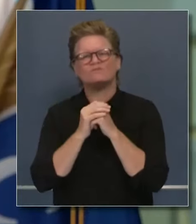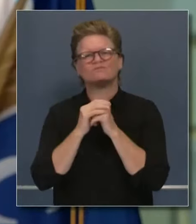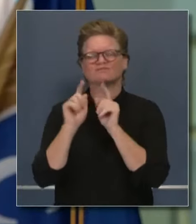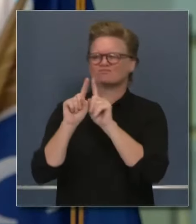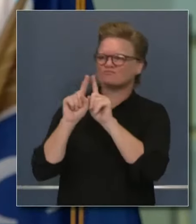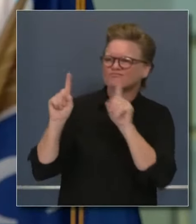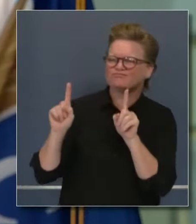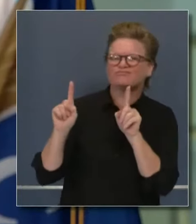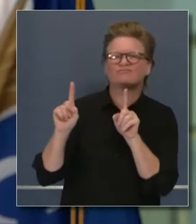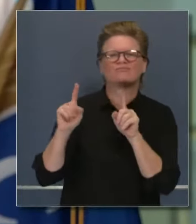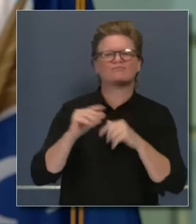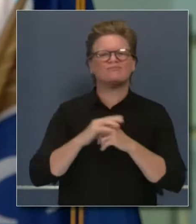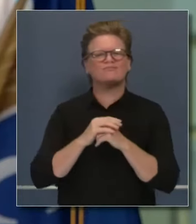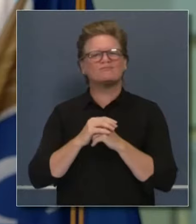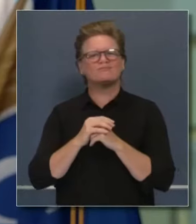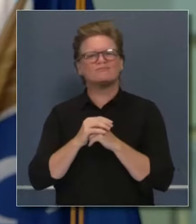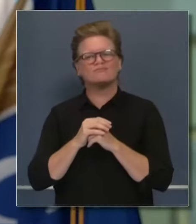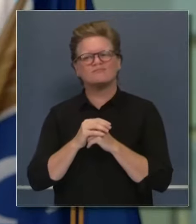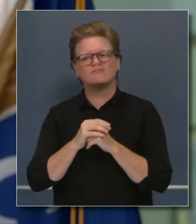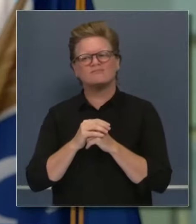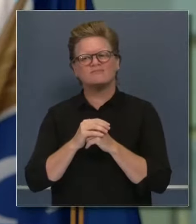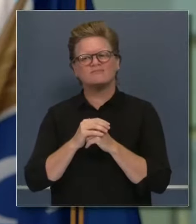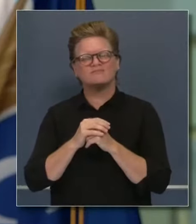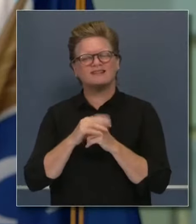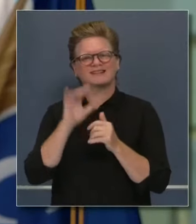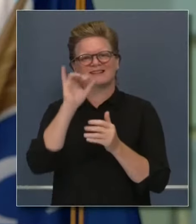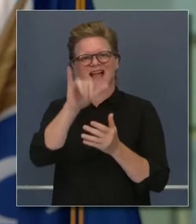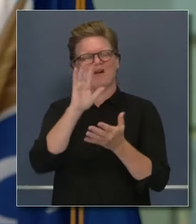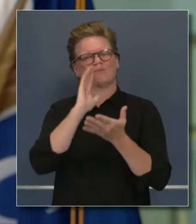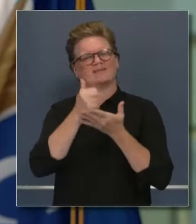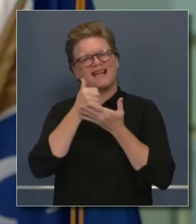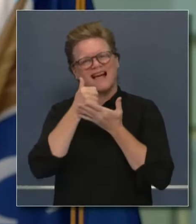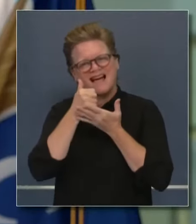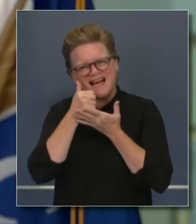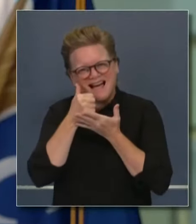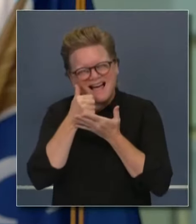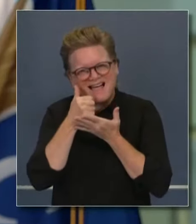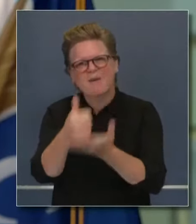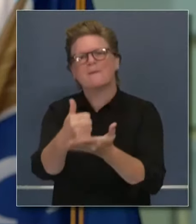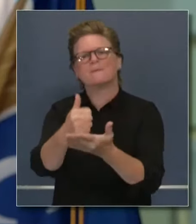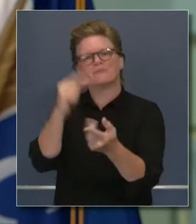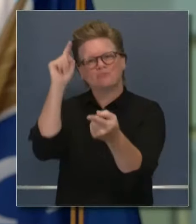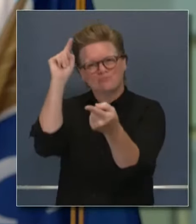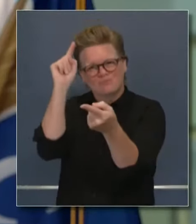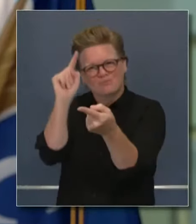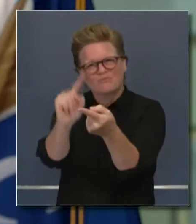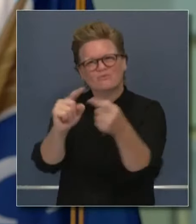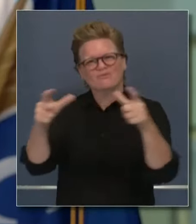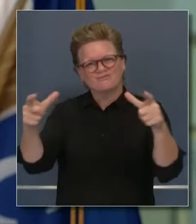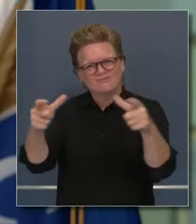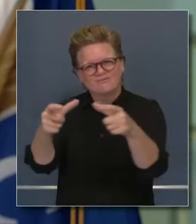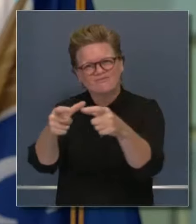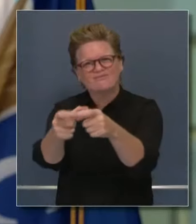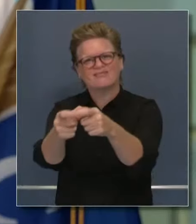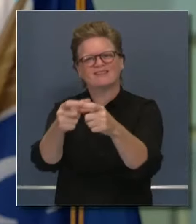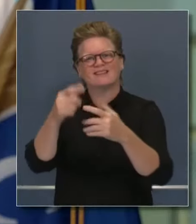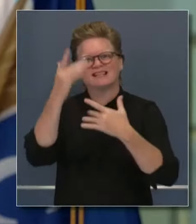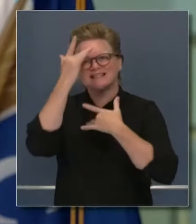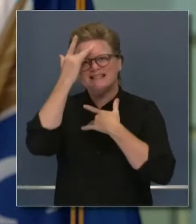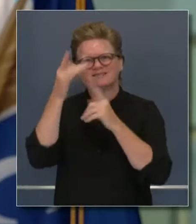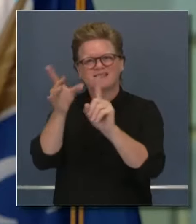the kind of social distancing that can mitigate the spread and transmission of this disease. And it seems, based upon at least